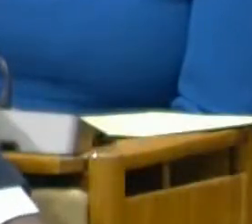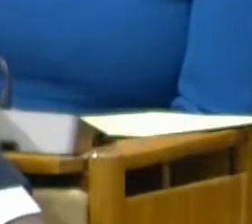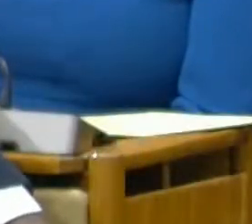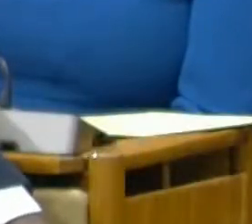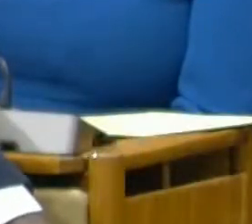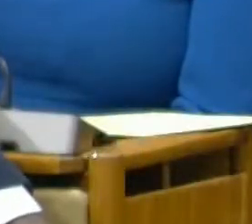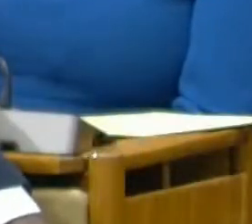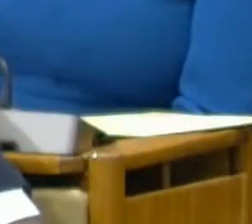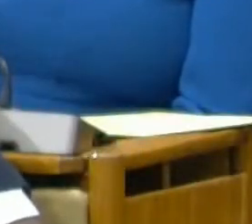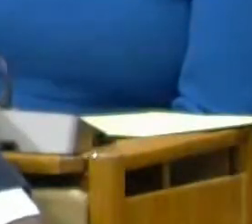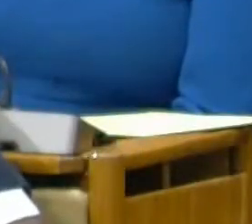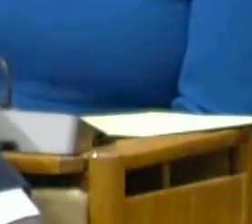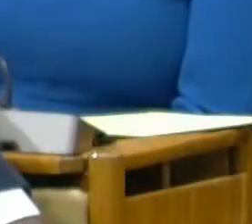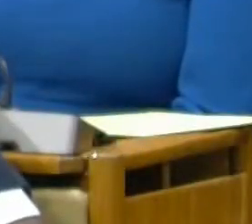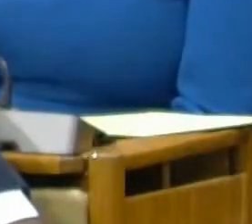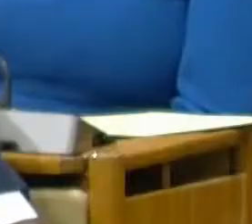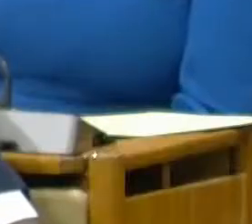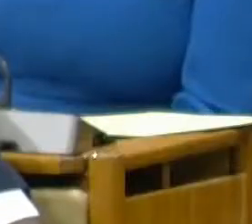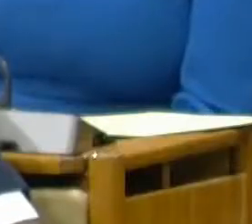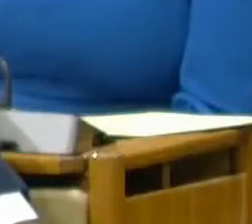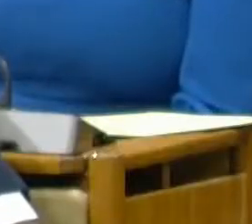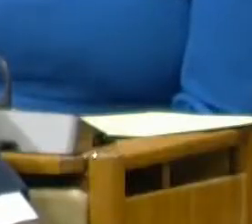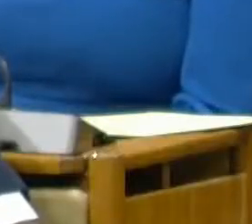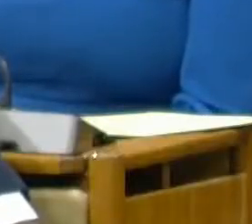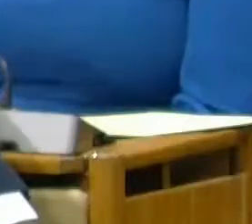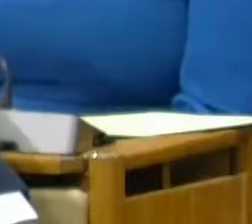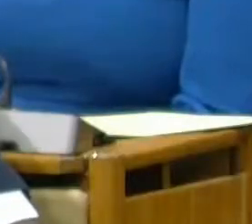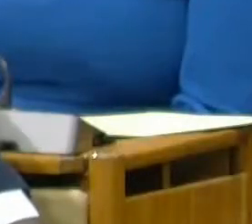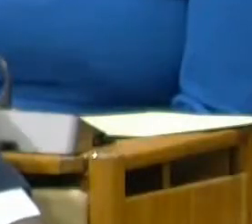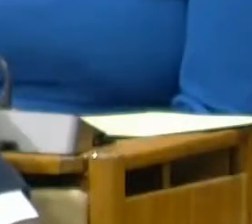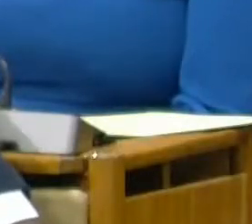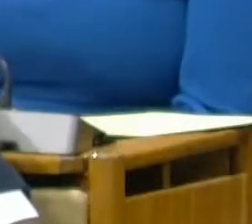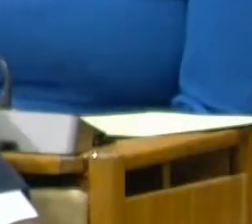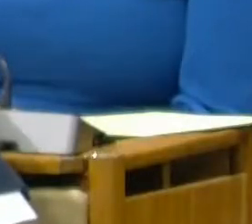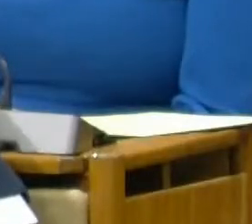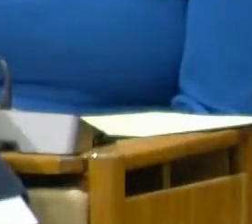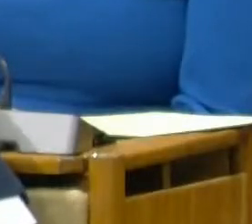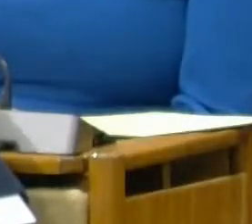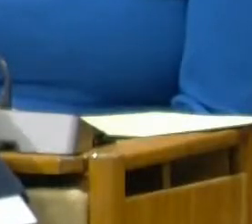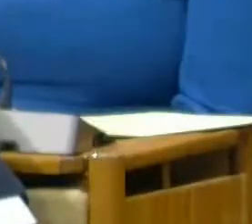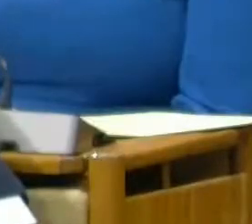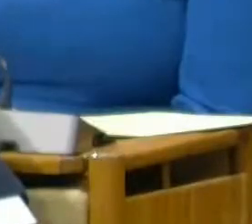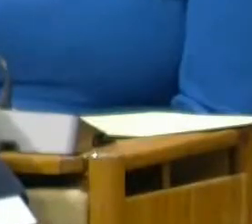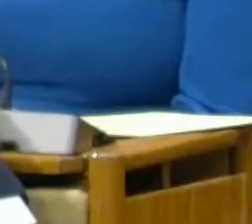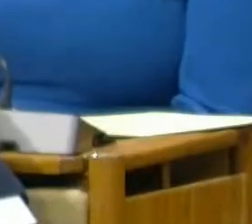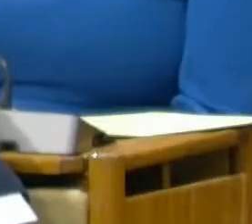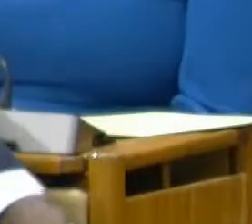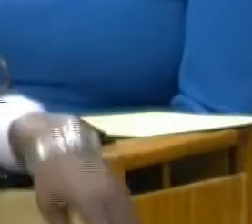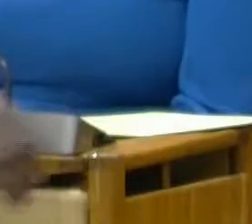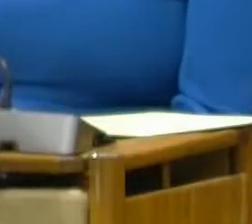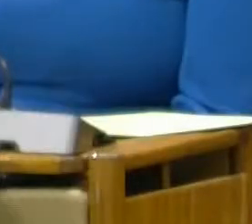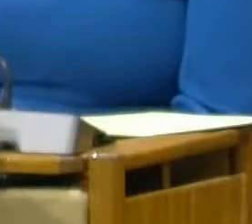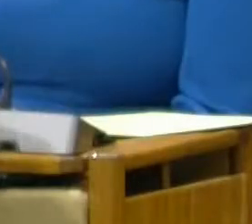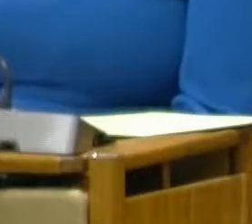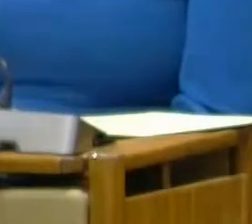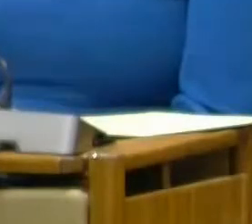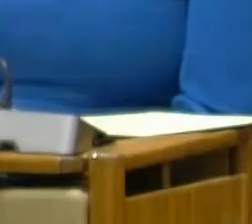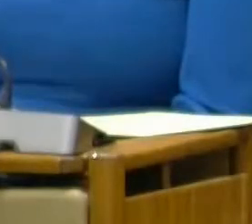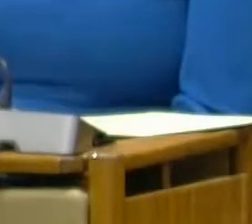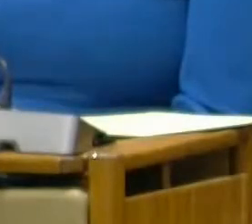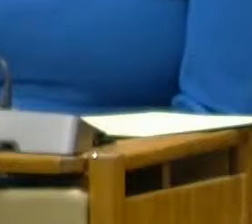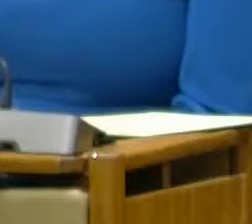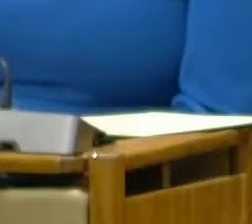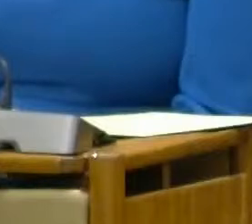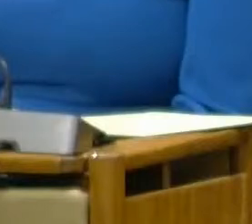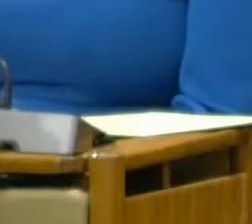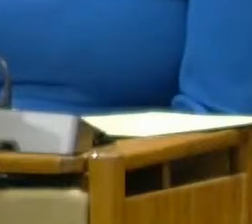You make some Don man, some criminal, a criminal, a star boy, and then you get a star boy police to go shoot him. And we have something done